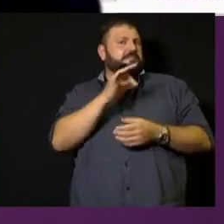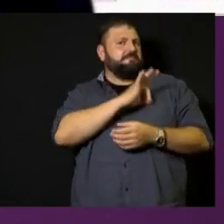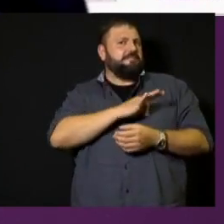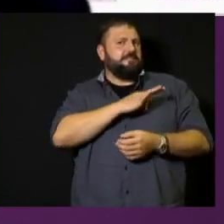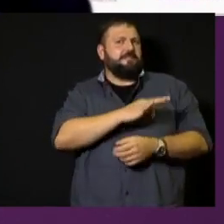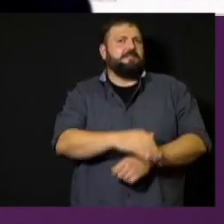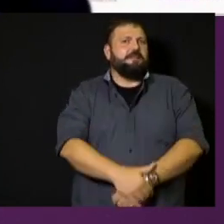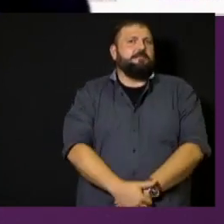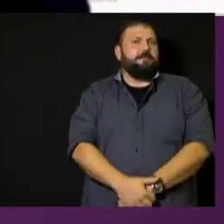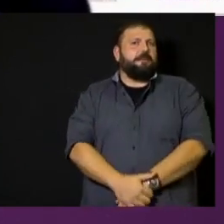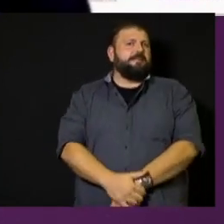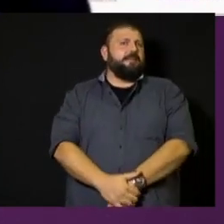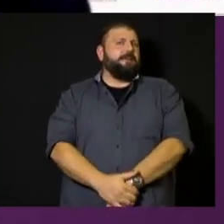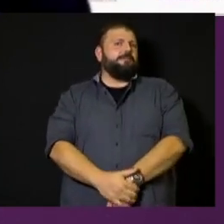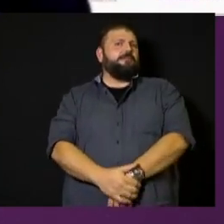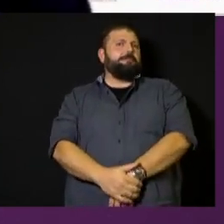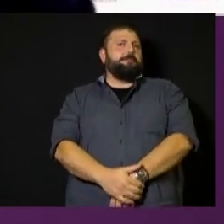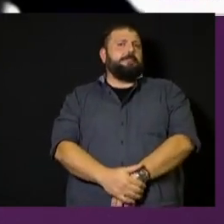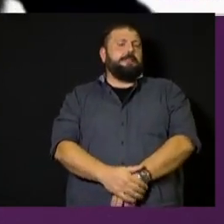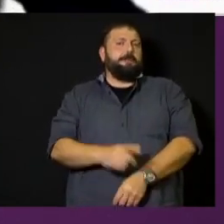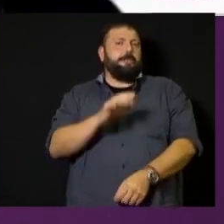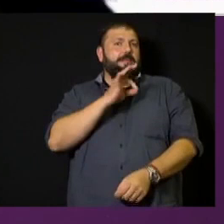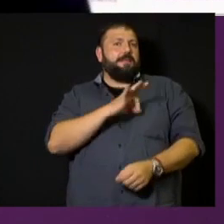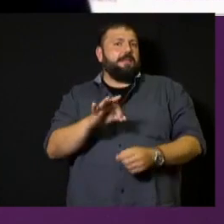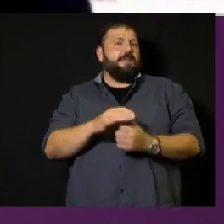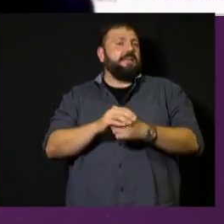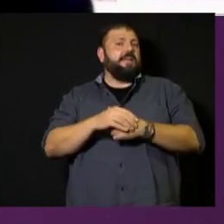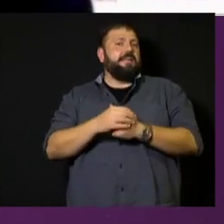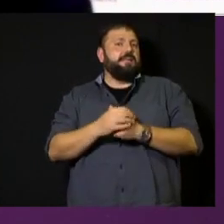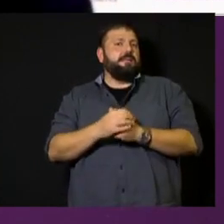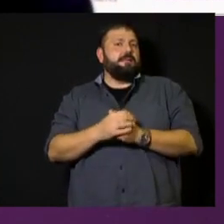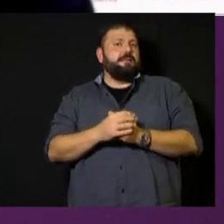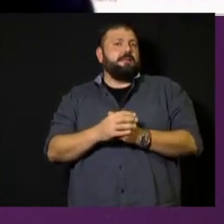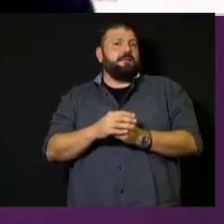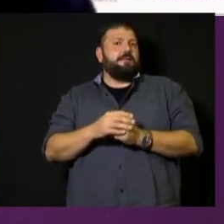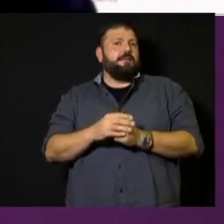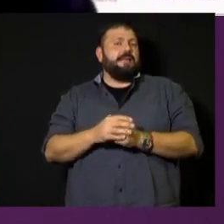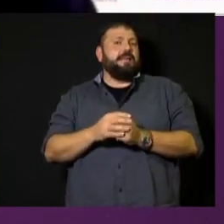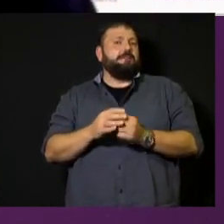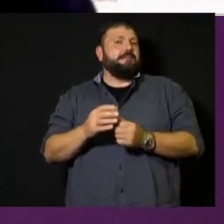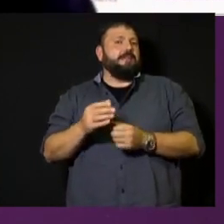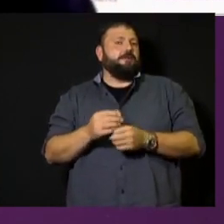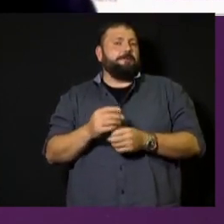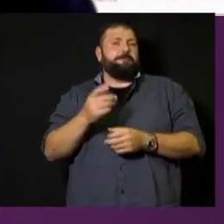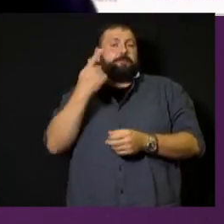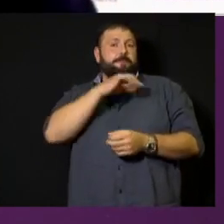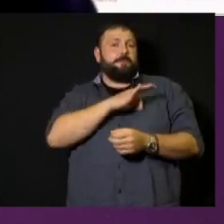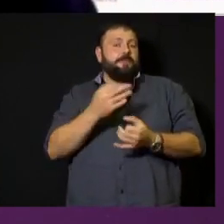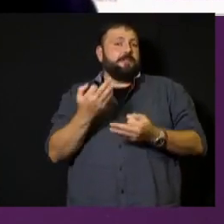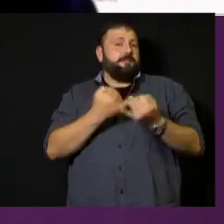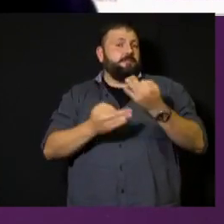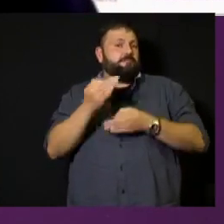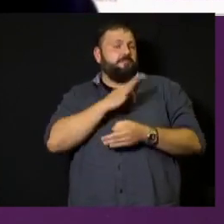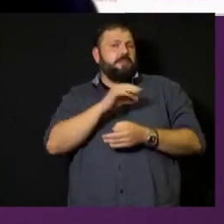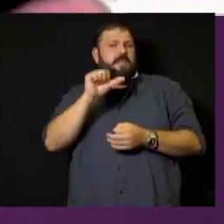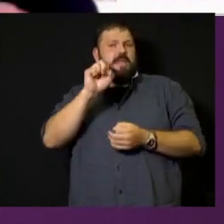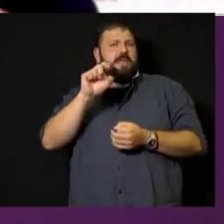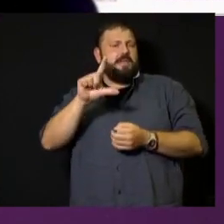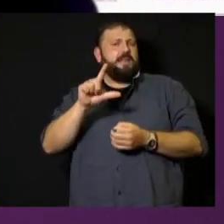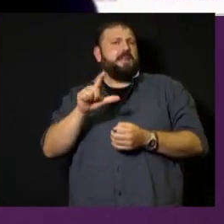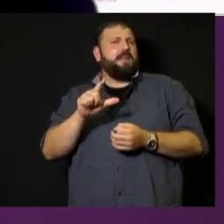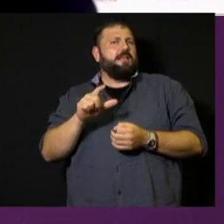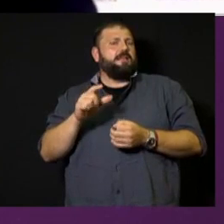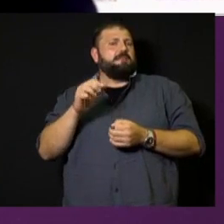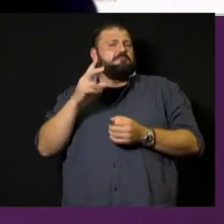and congratulations. So let's continue with the last member of our panel, Ariel